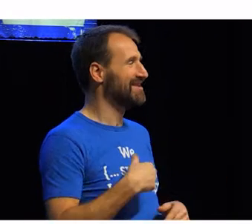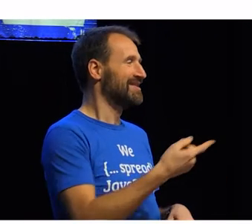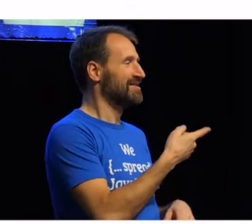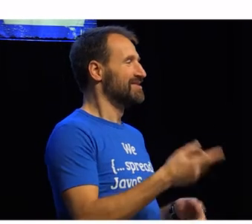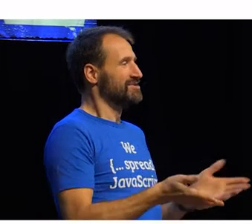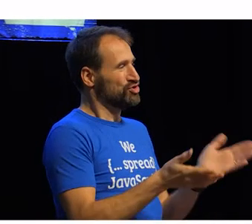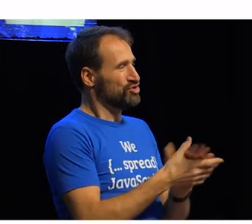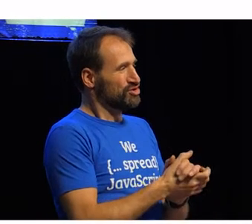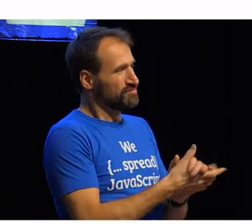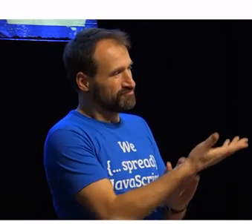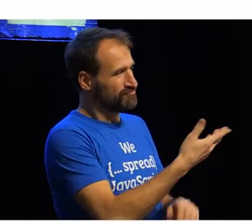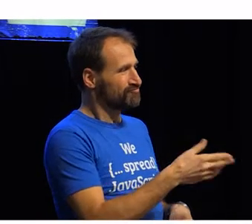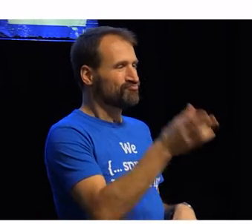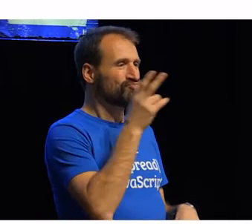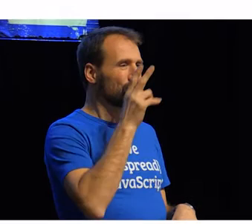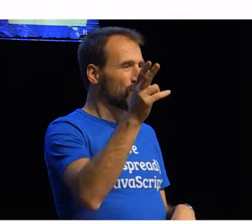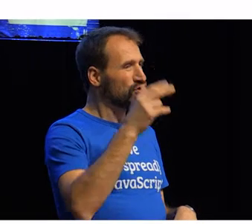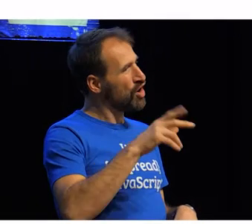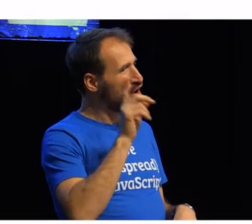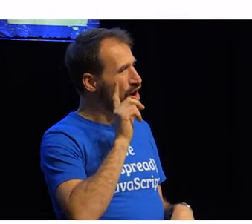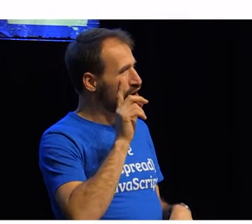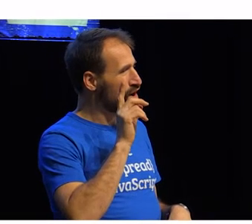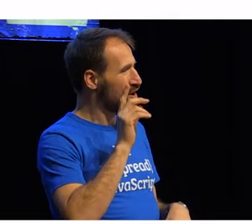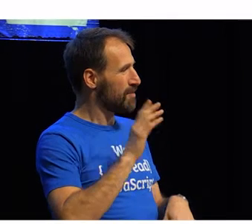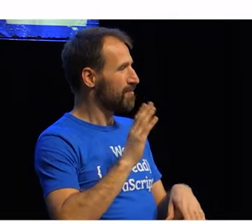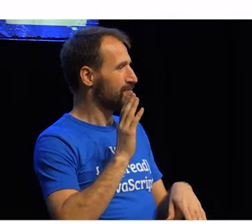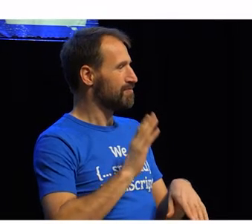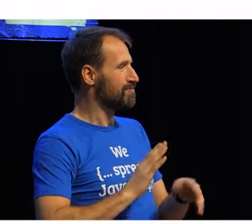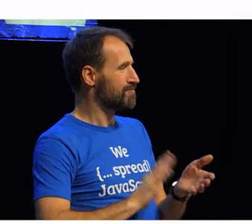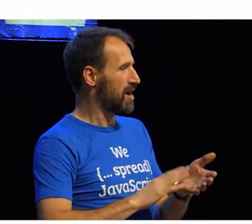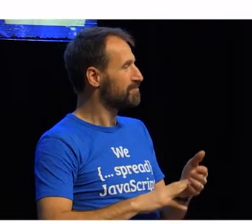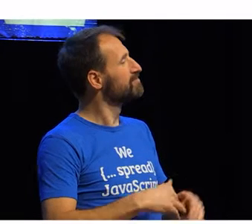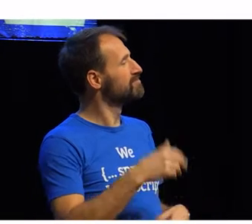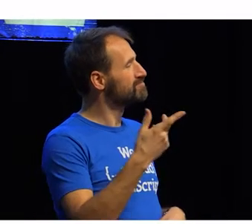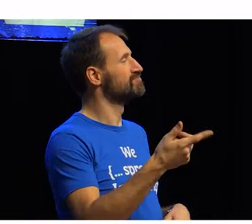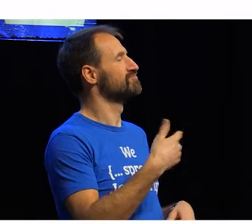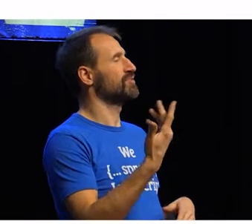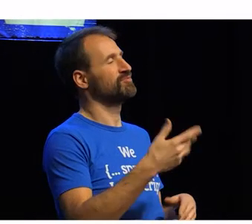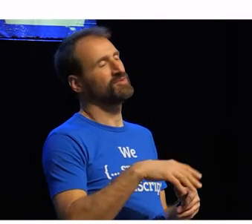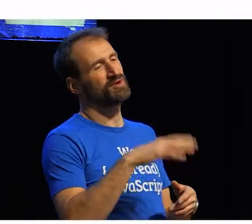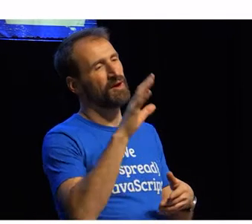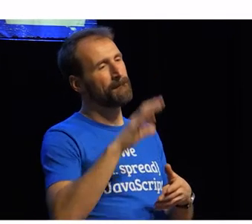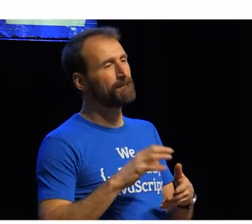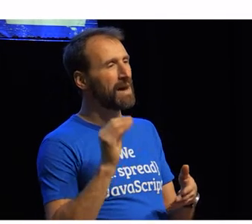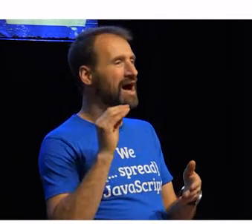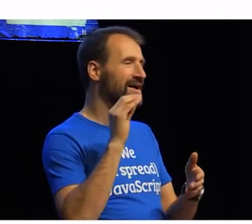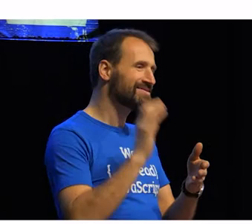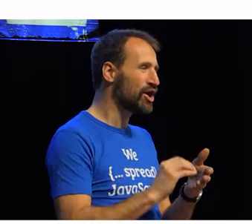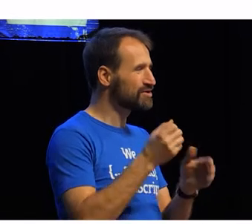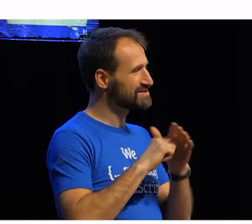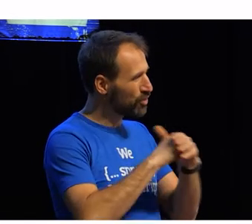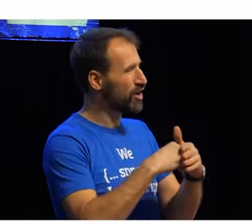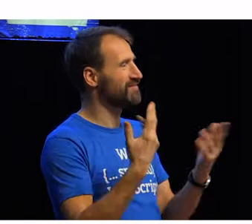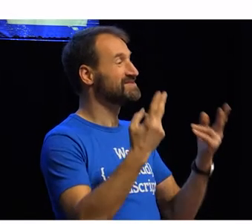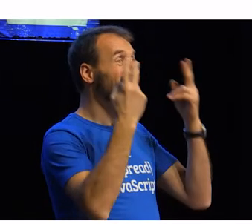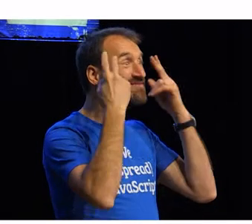and you know it has some markdown supports to emphasize important things and you know